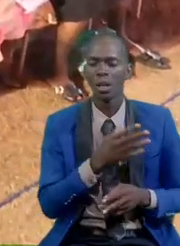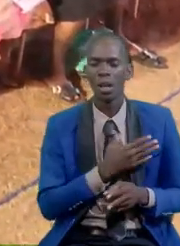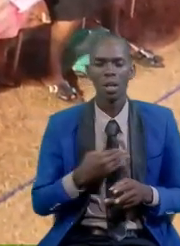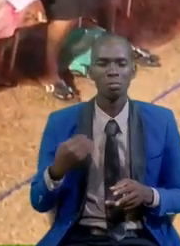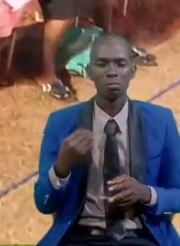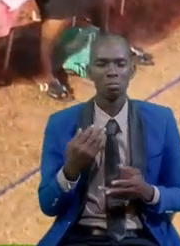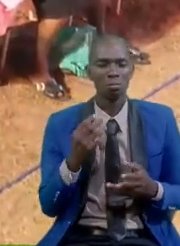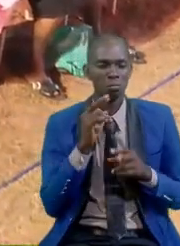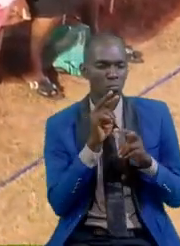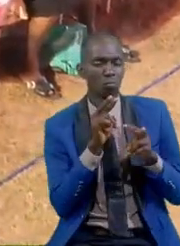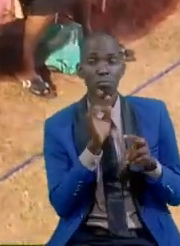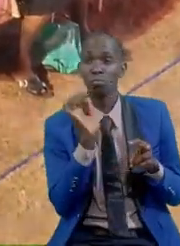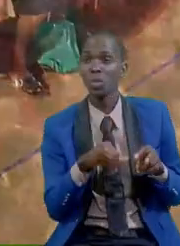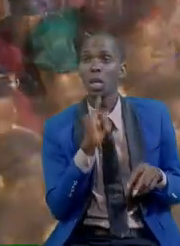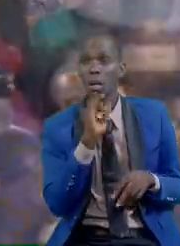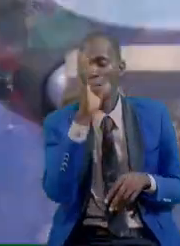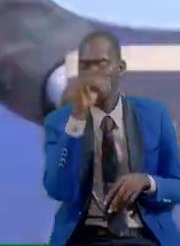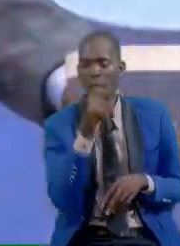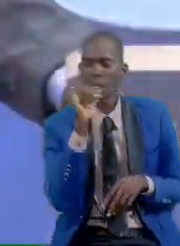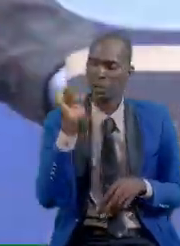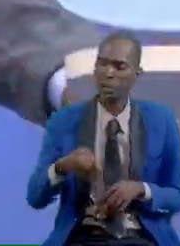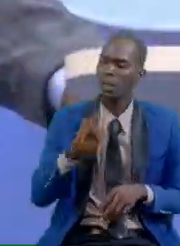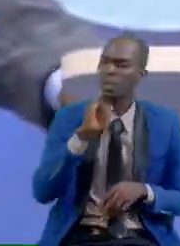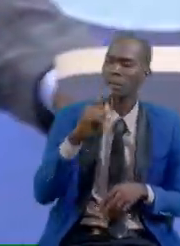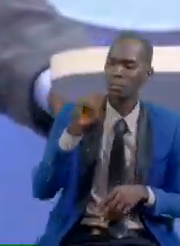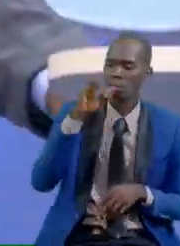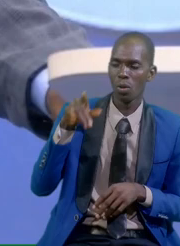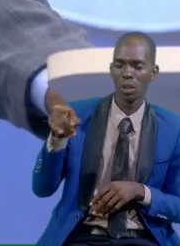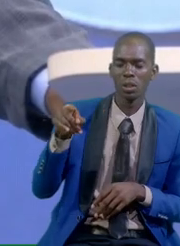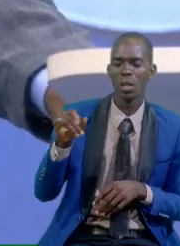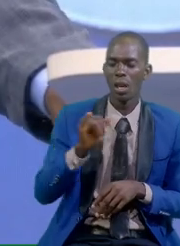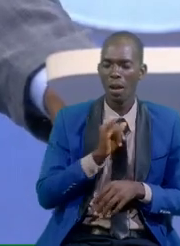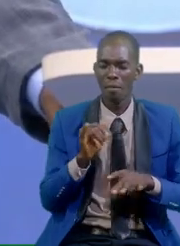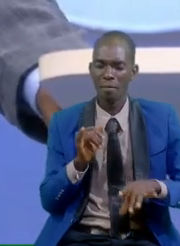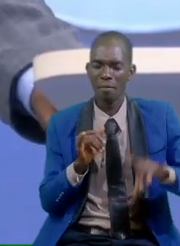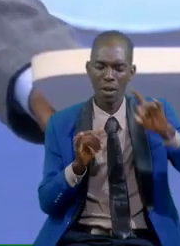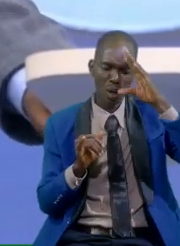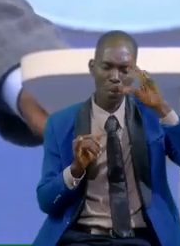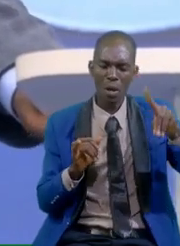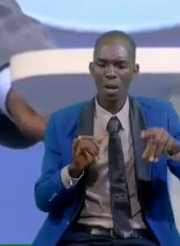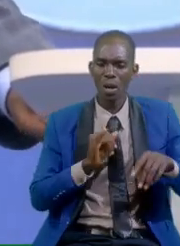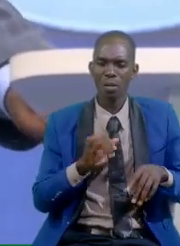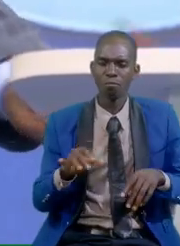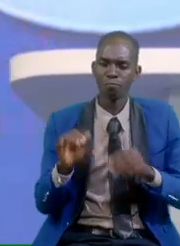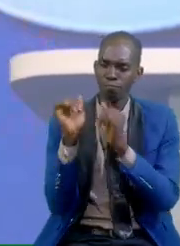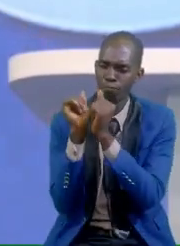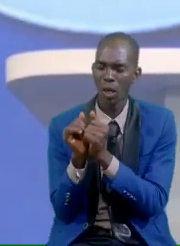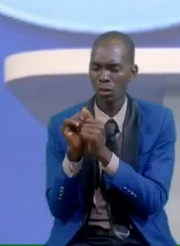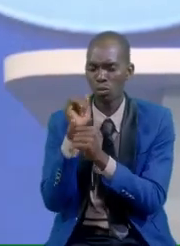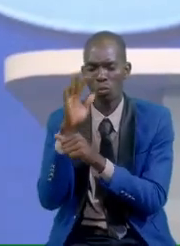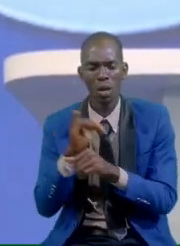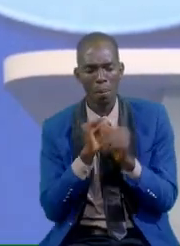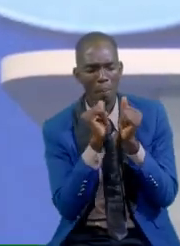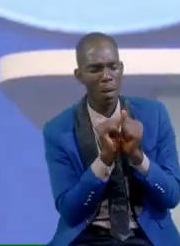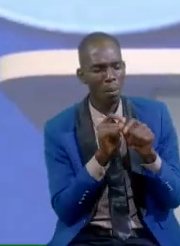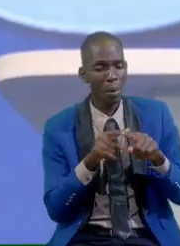that's the man. That's the woman. I bound him. I bound her. But she's free. Then they will